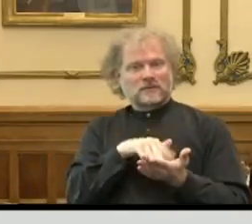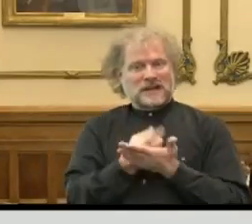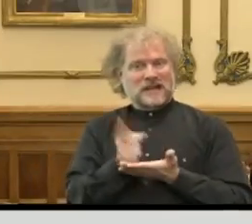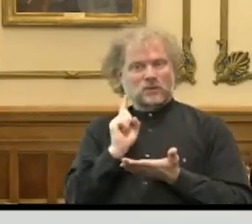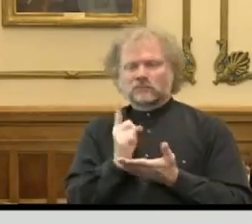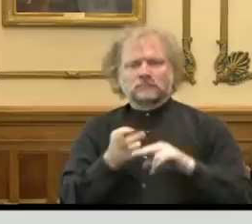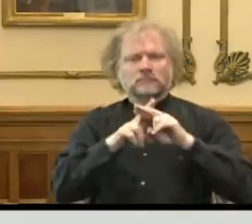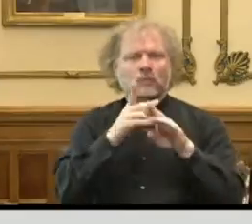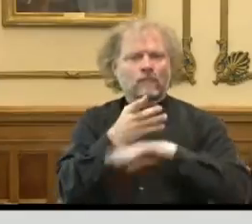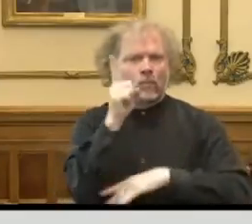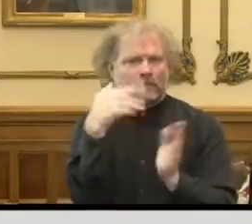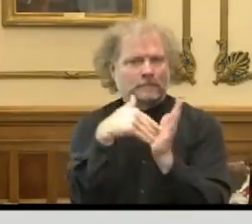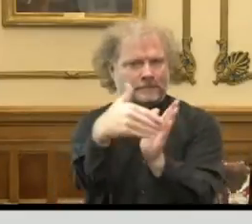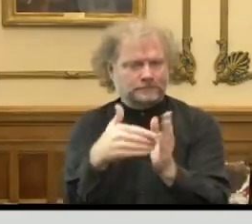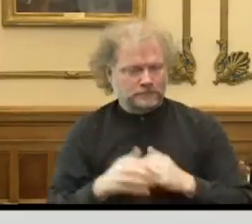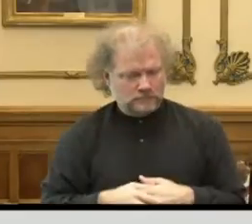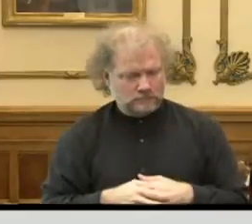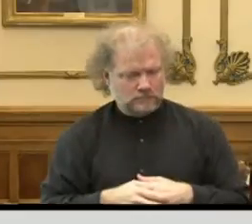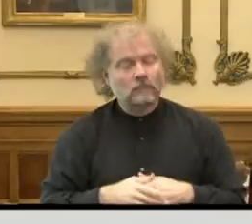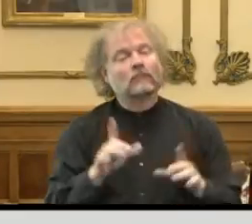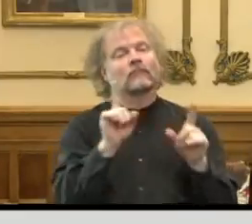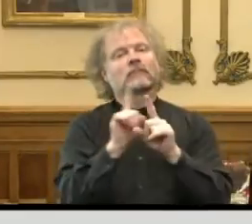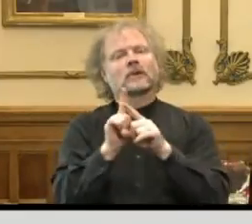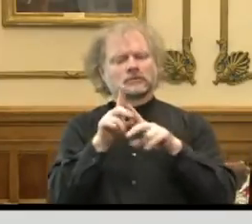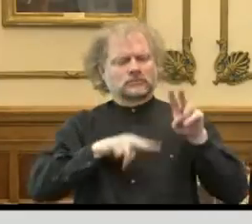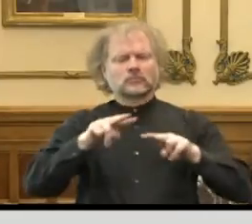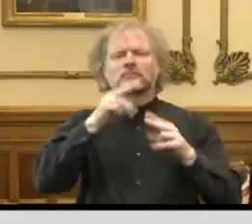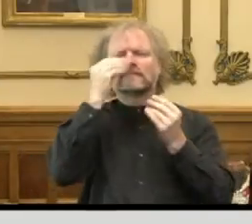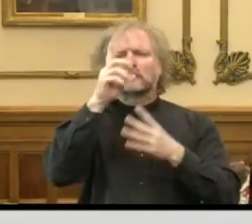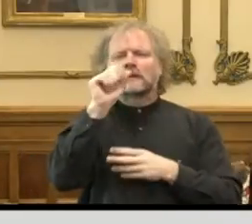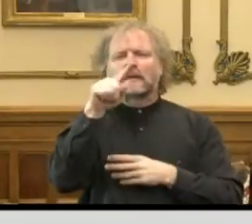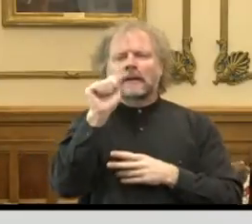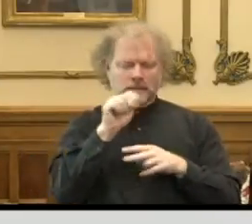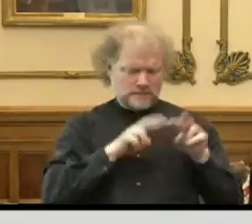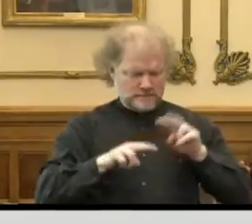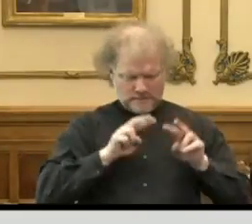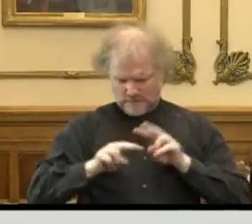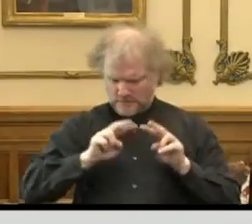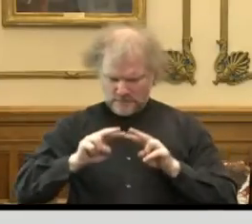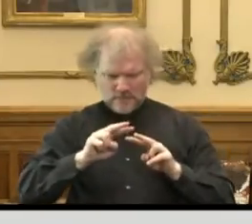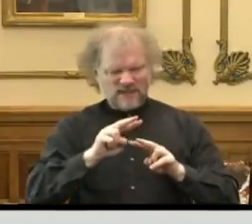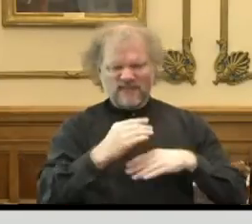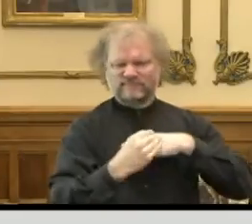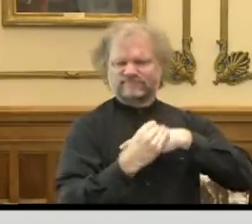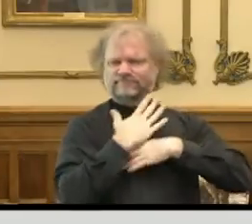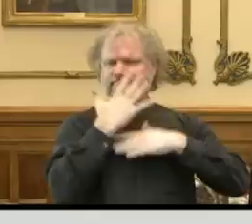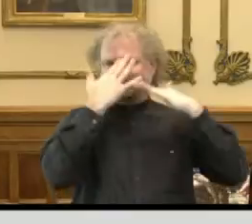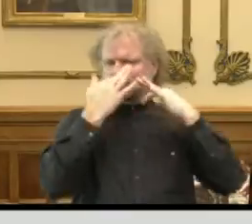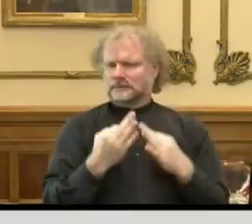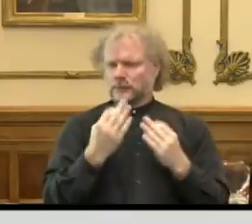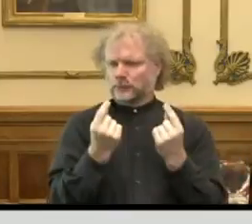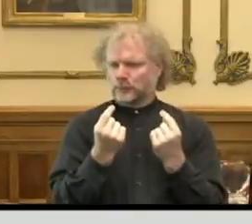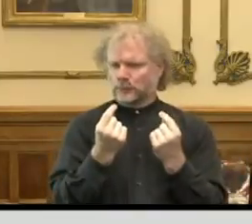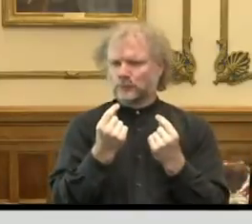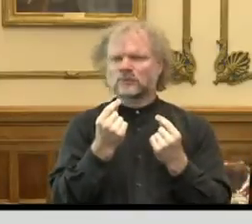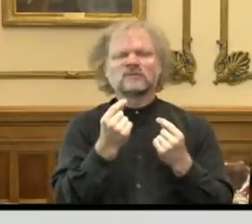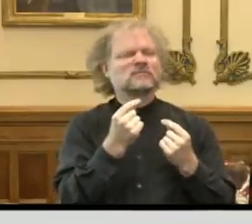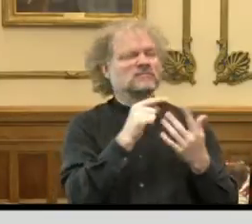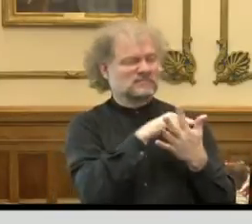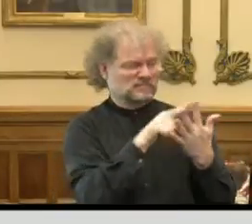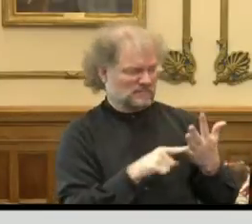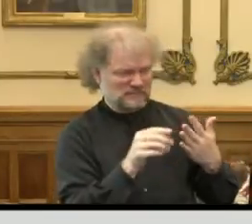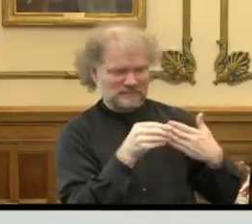ago. We also continue to look at the data that provide the foundation for our decision-making as part of our 4 guiding